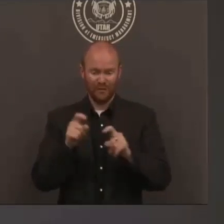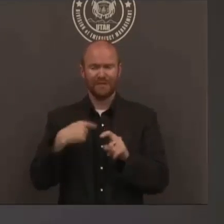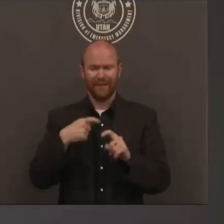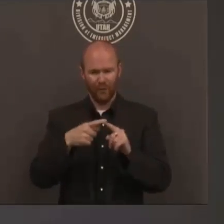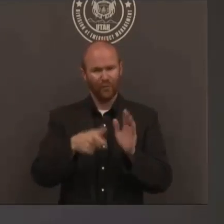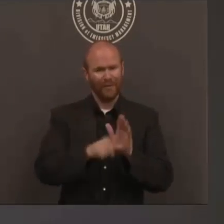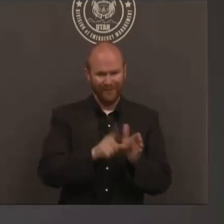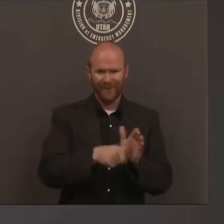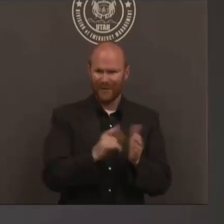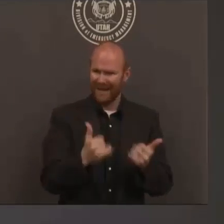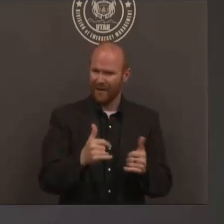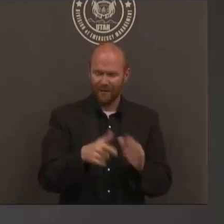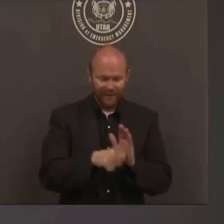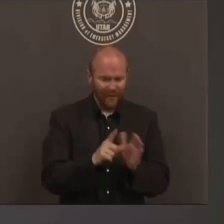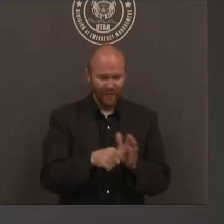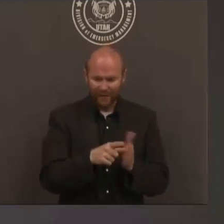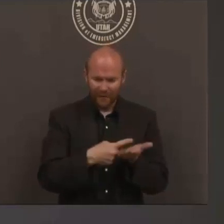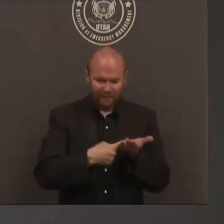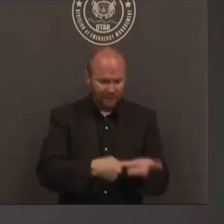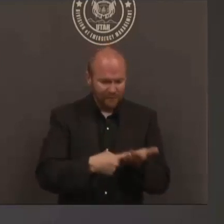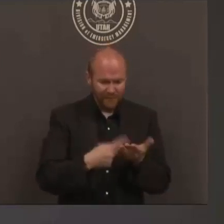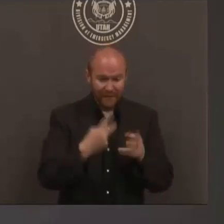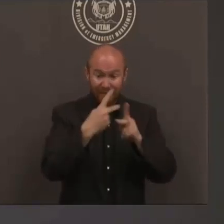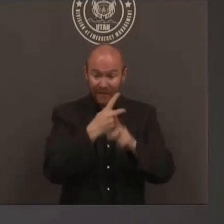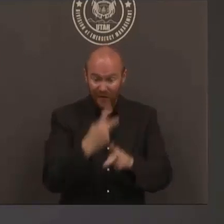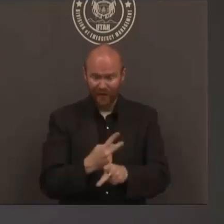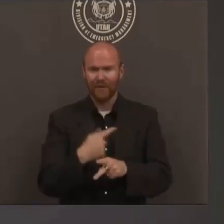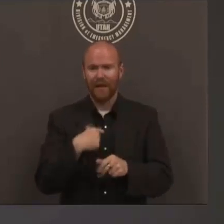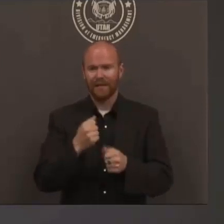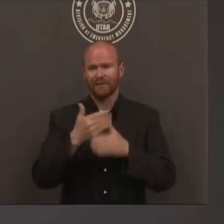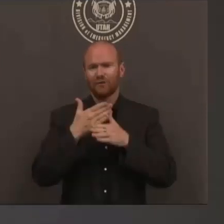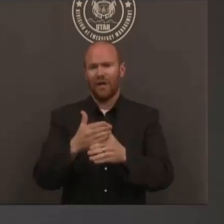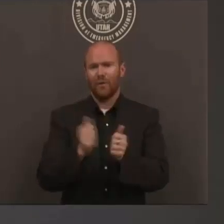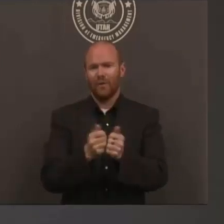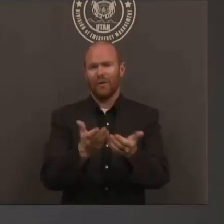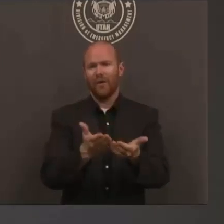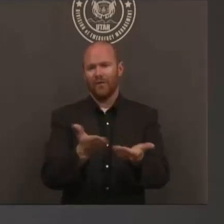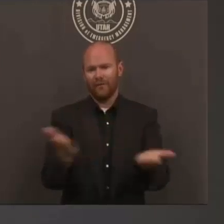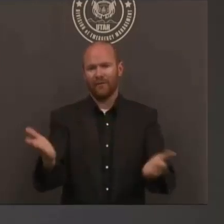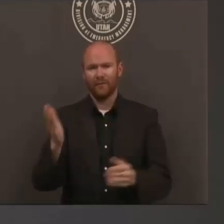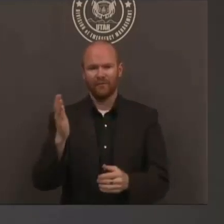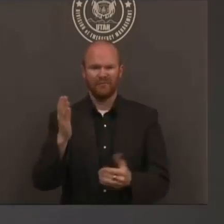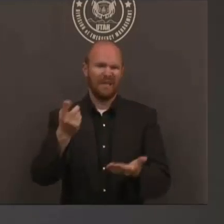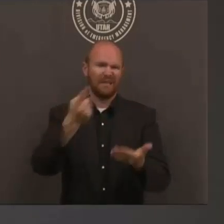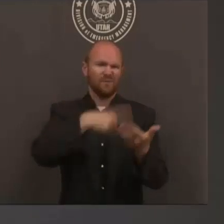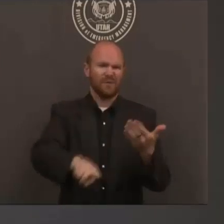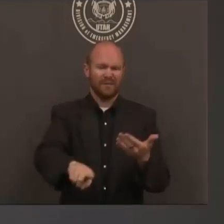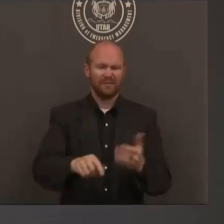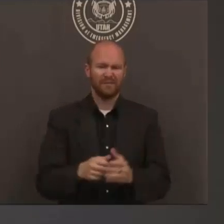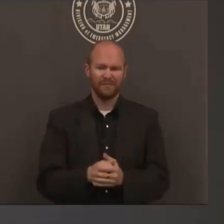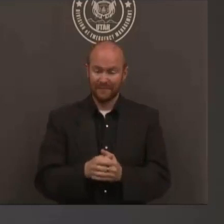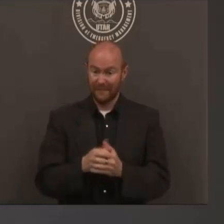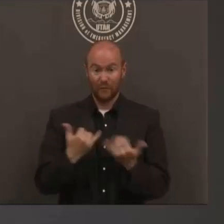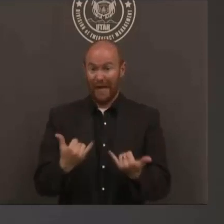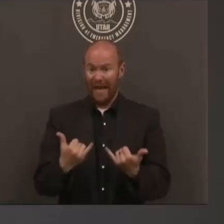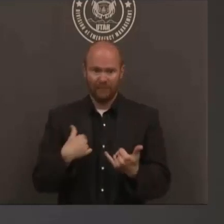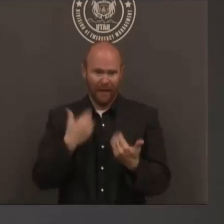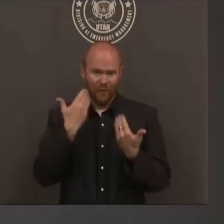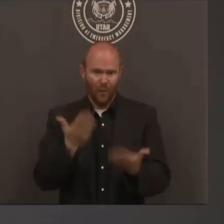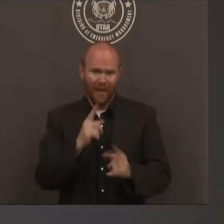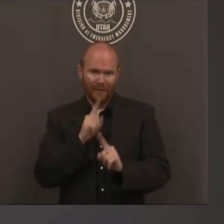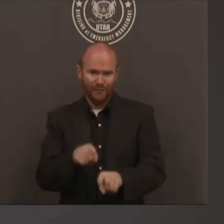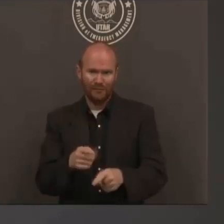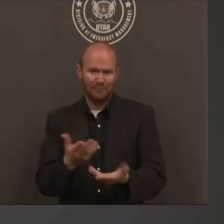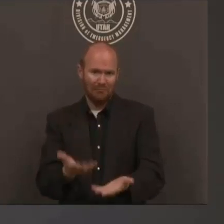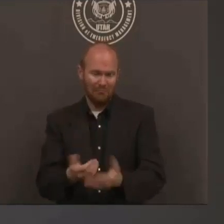to review here this next week and find out what the answer to these questions are, because we don't know them all right